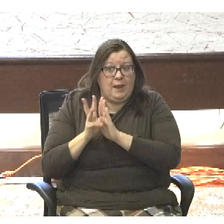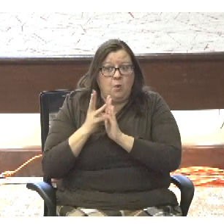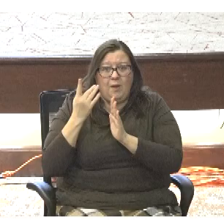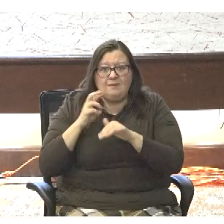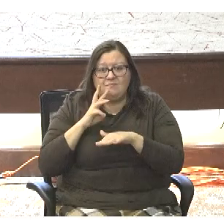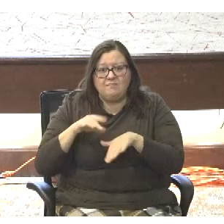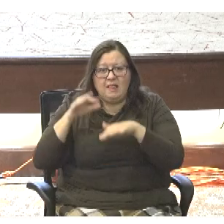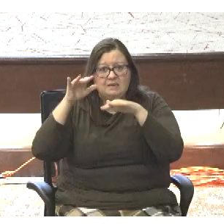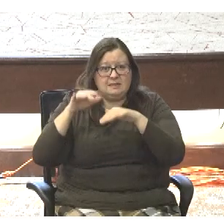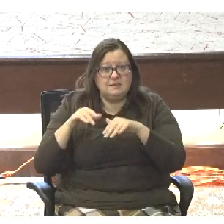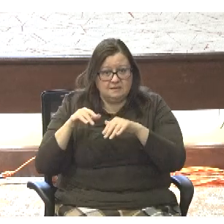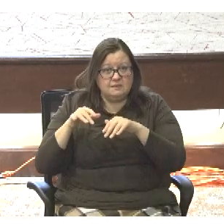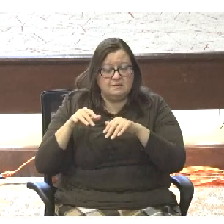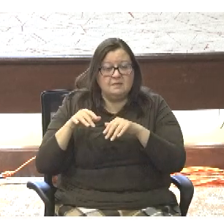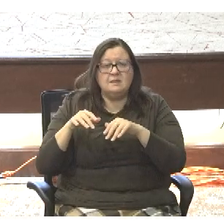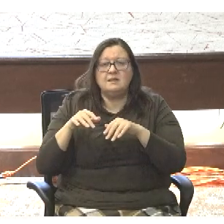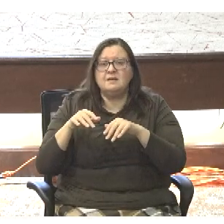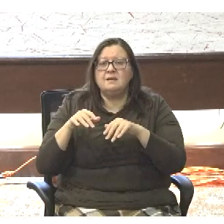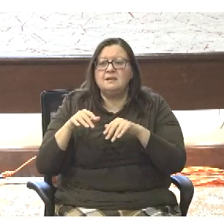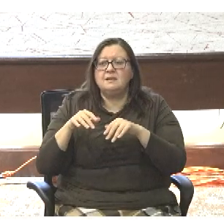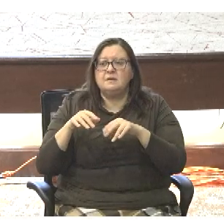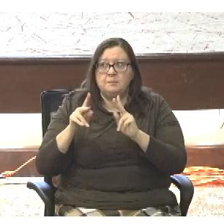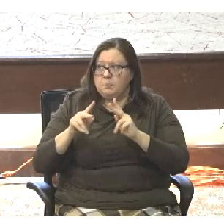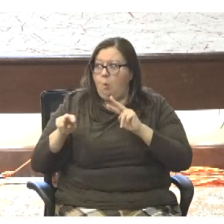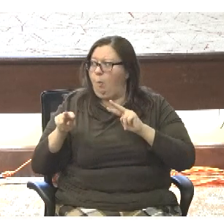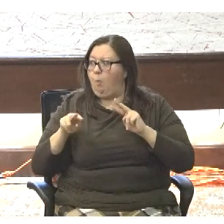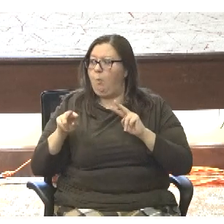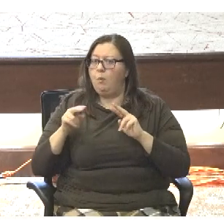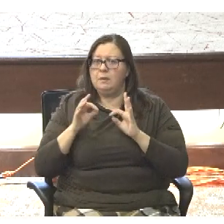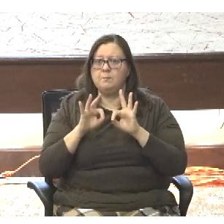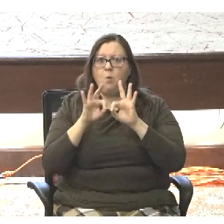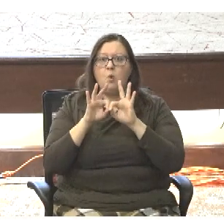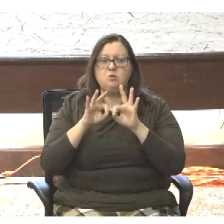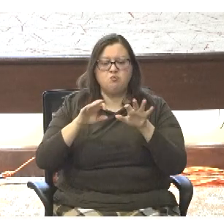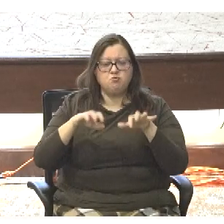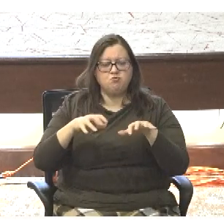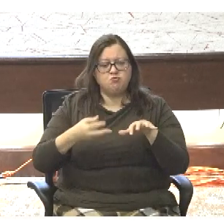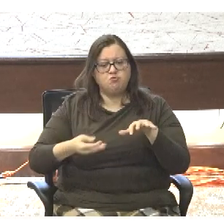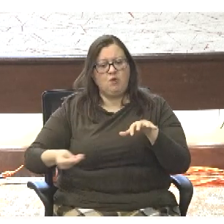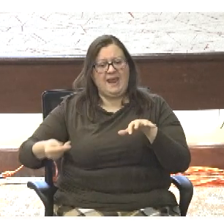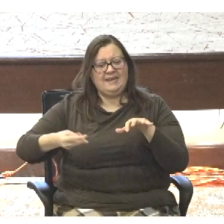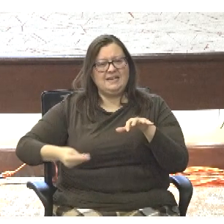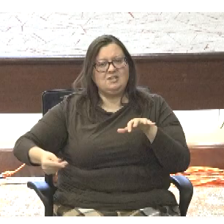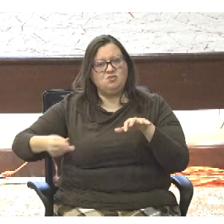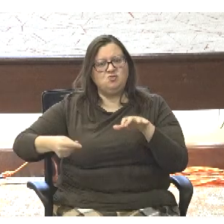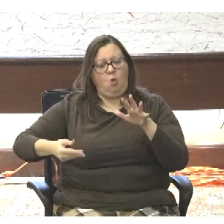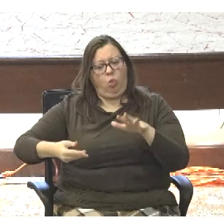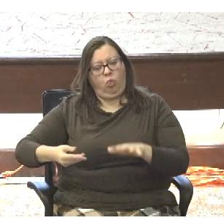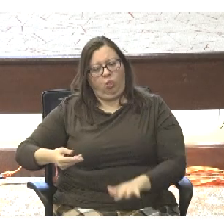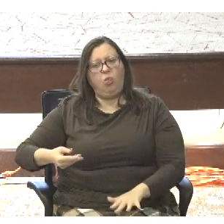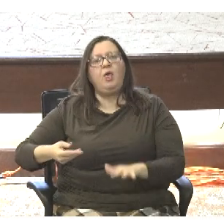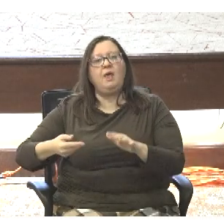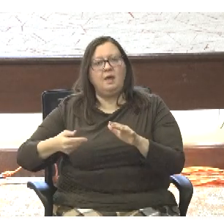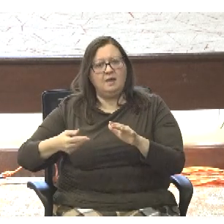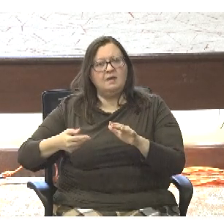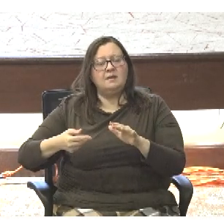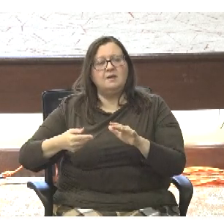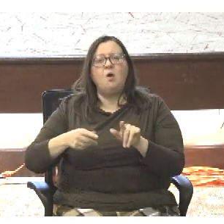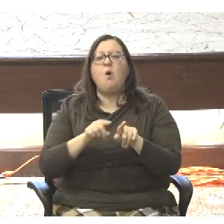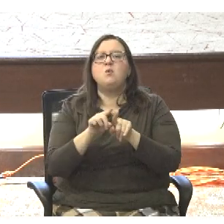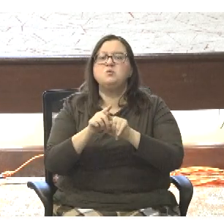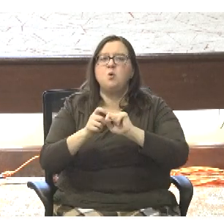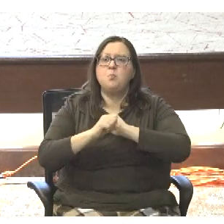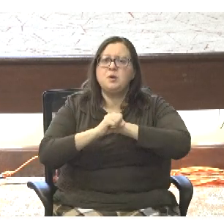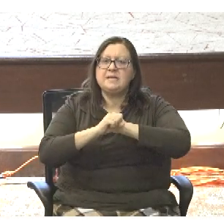flooding. I think that heightened the awareness of just how important drainage infrastructure is. We also want to protect